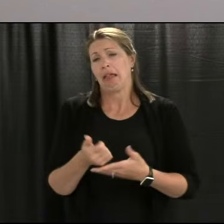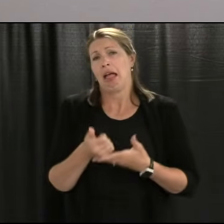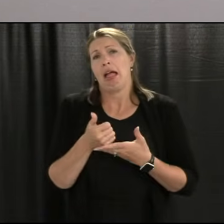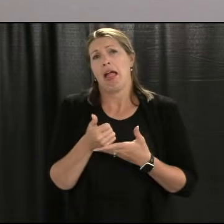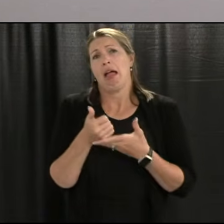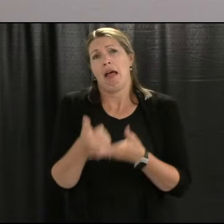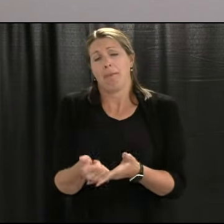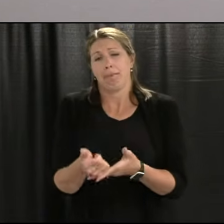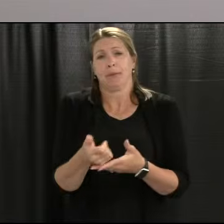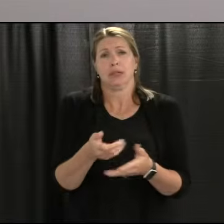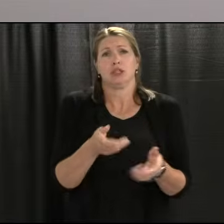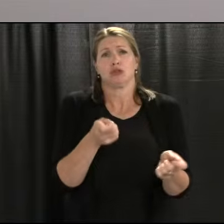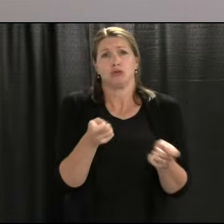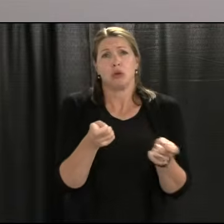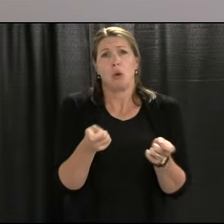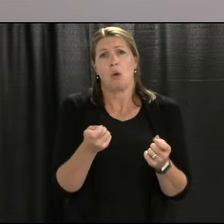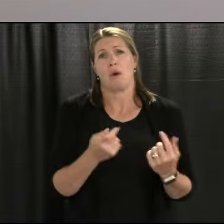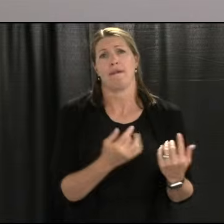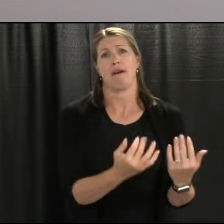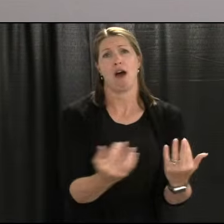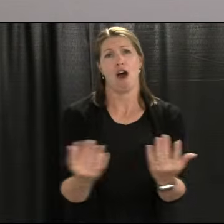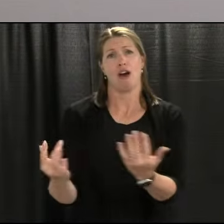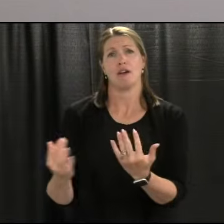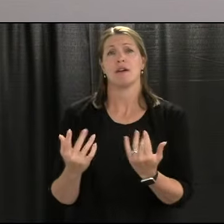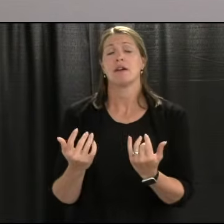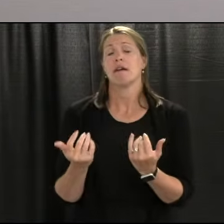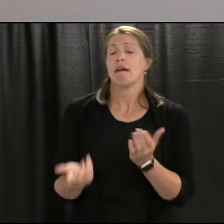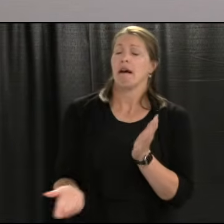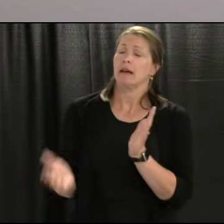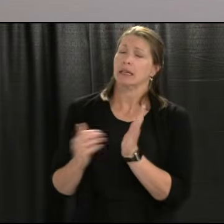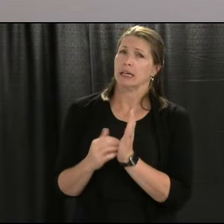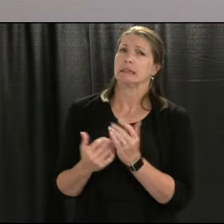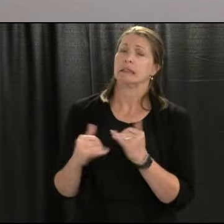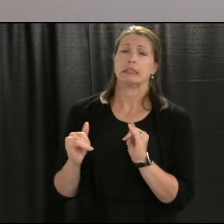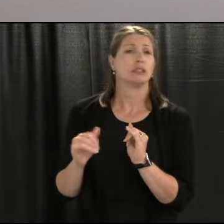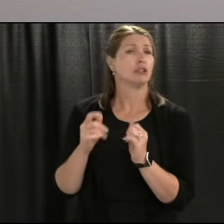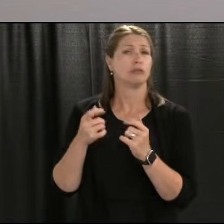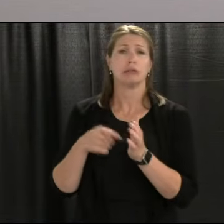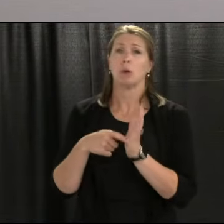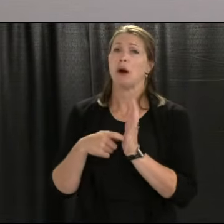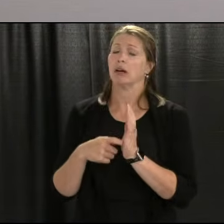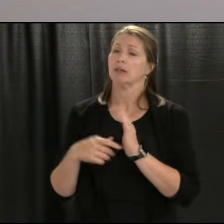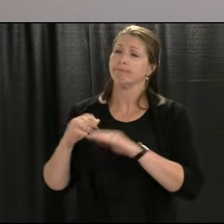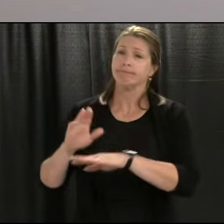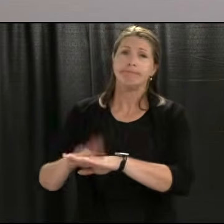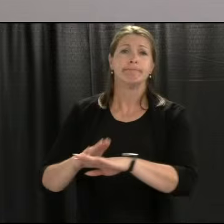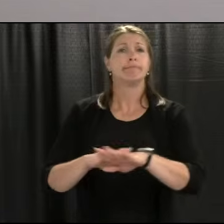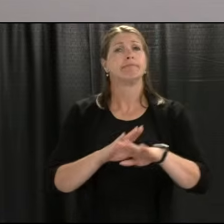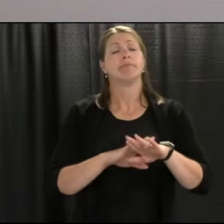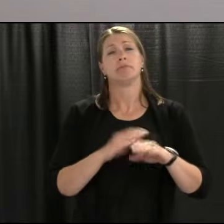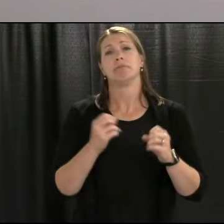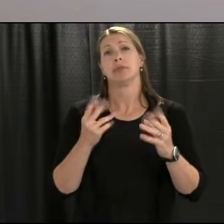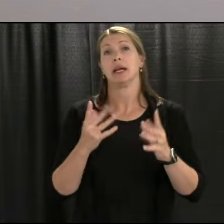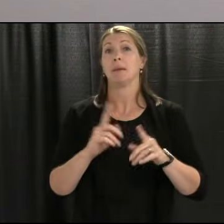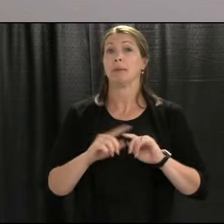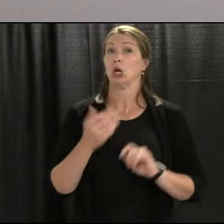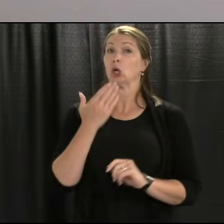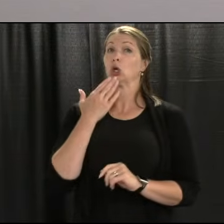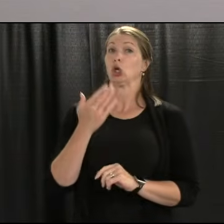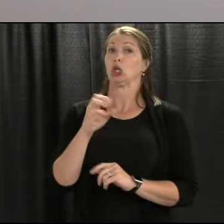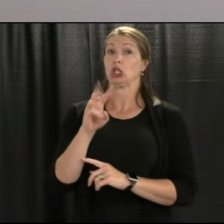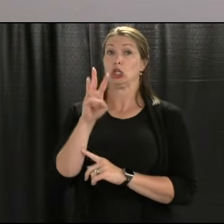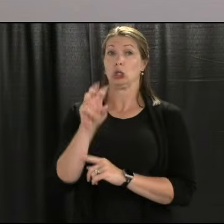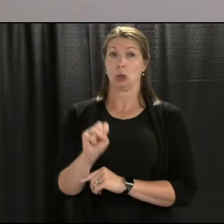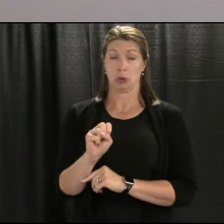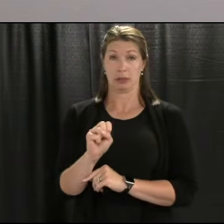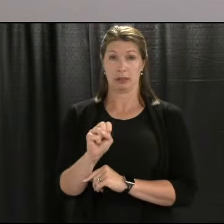we may need to continue to provide evacuation alerts or evacuation orders throughout the province. The good news this morning is there